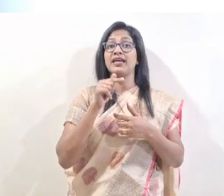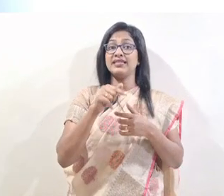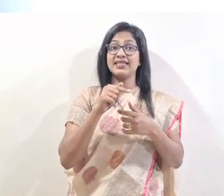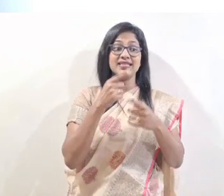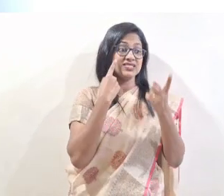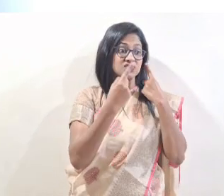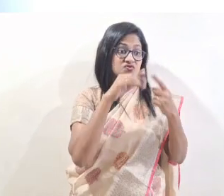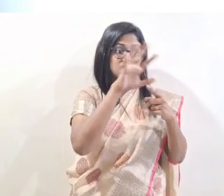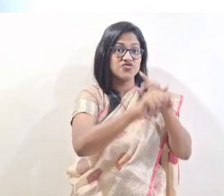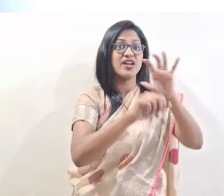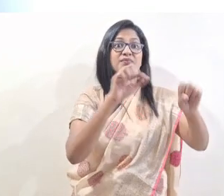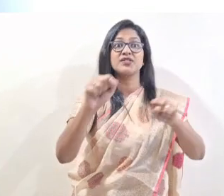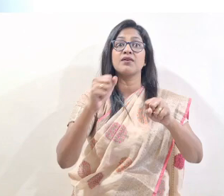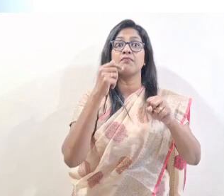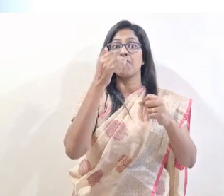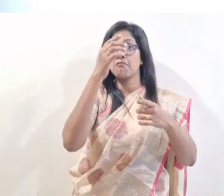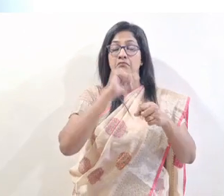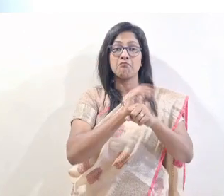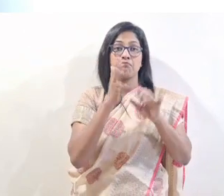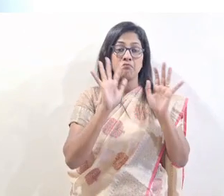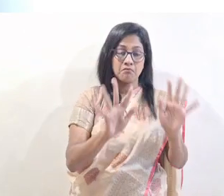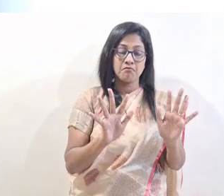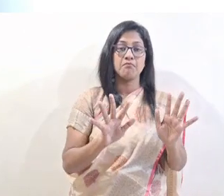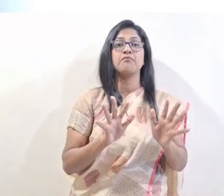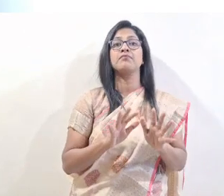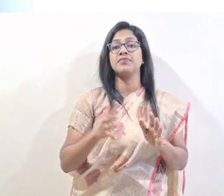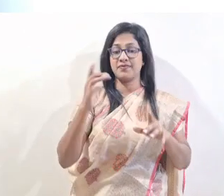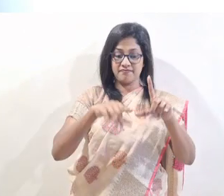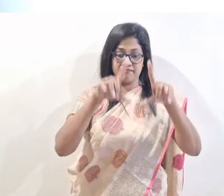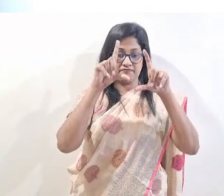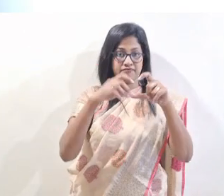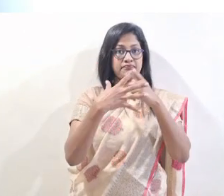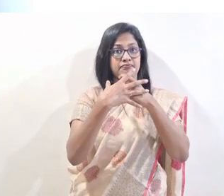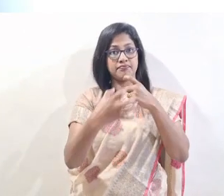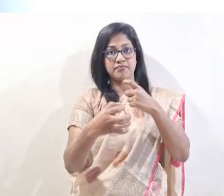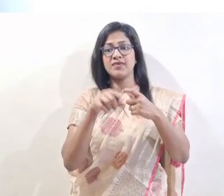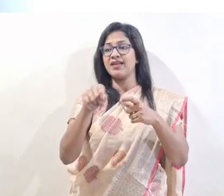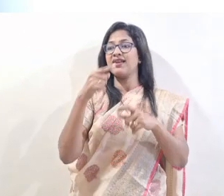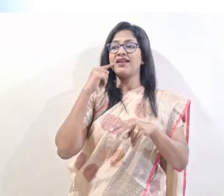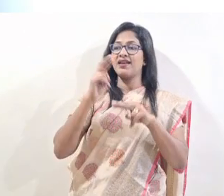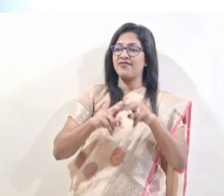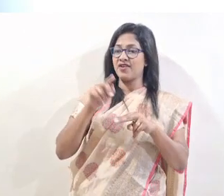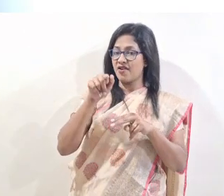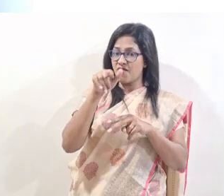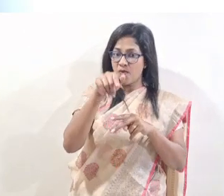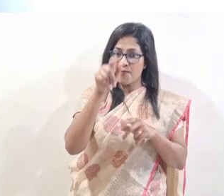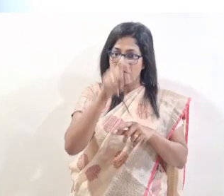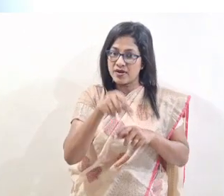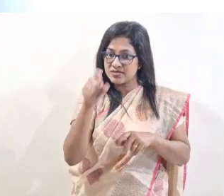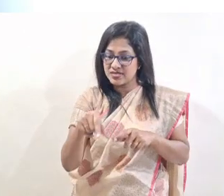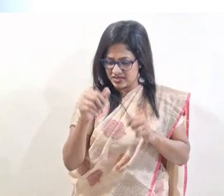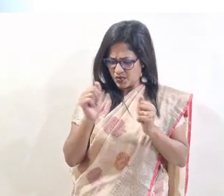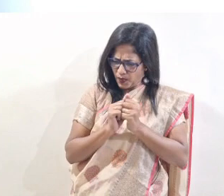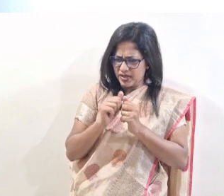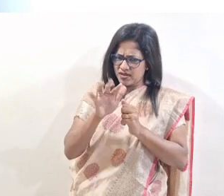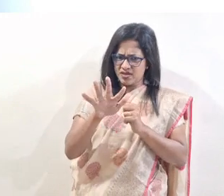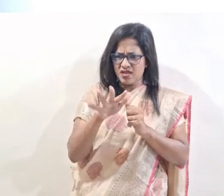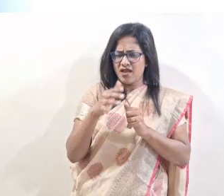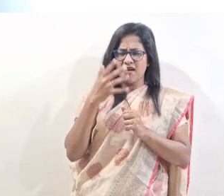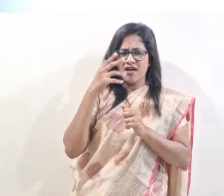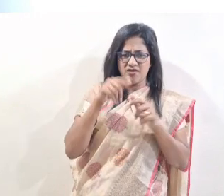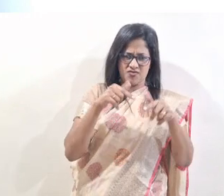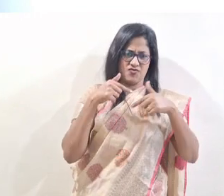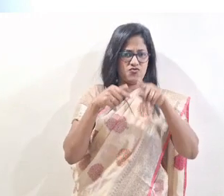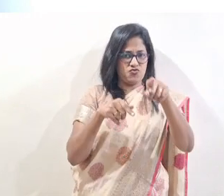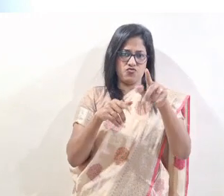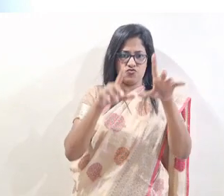is for the tracing. Basically, we used the moment you click this, and if any passenger has been found who was traveling next to you, and you